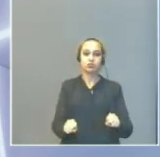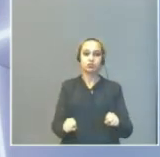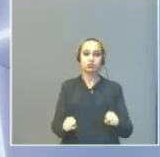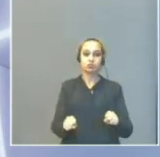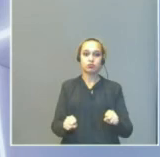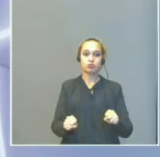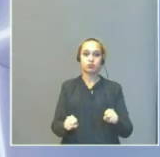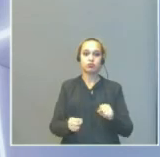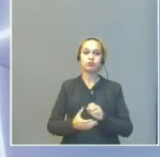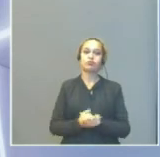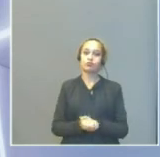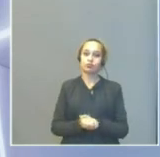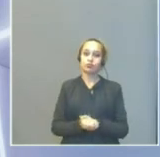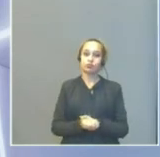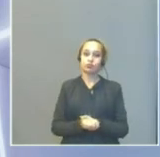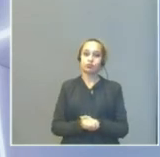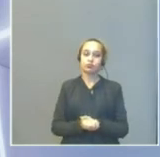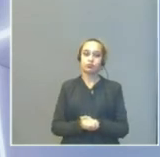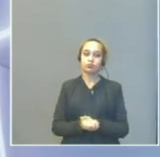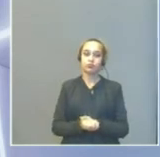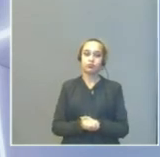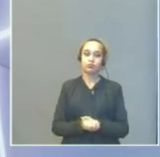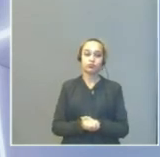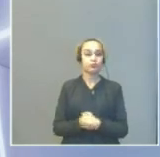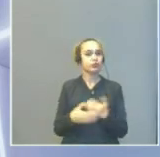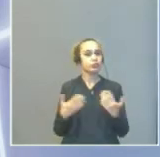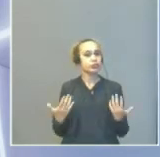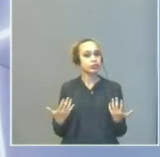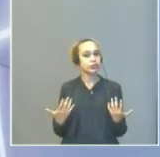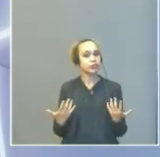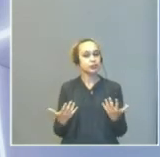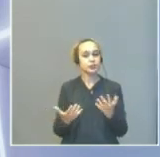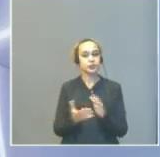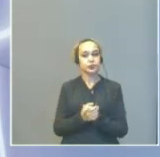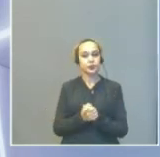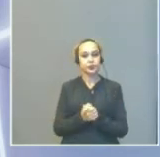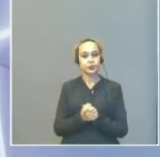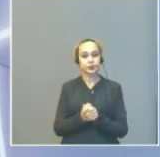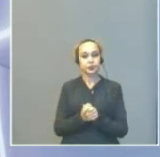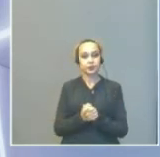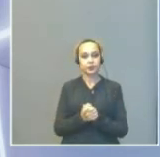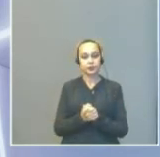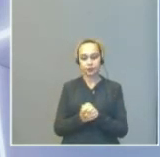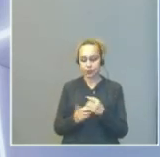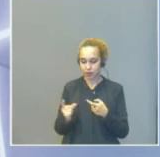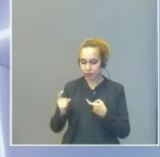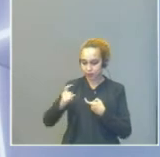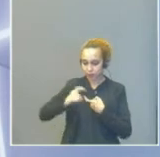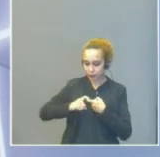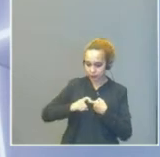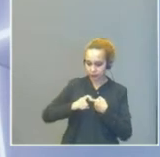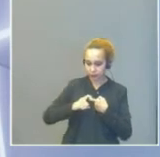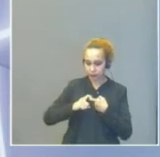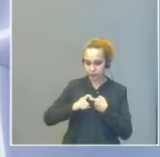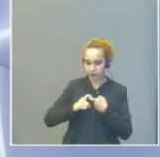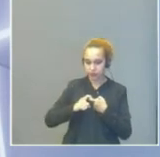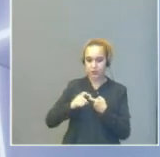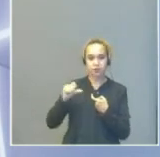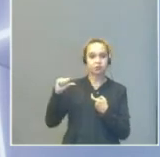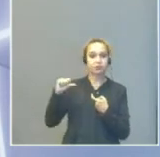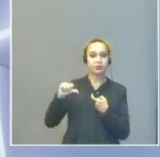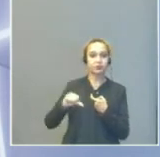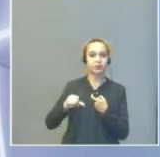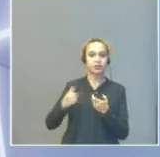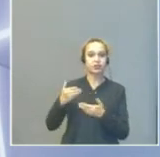And the less prestigious partner in an integration process is